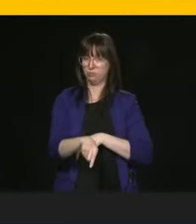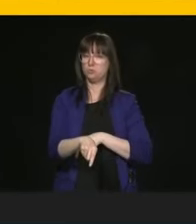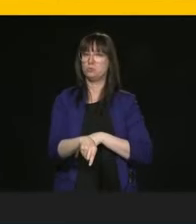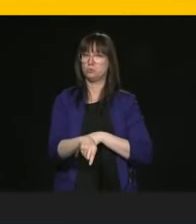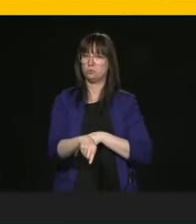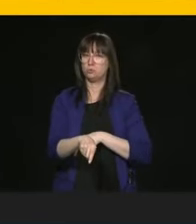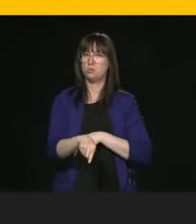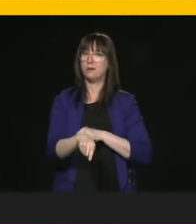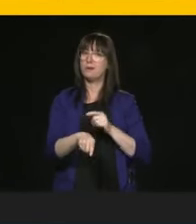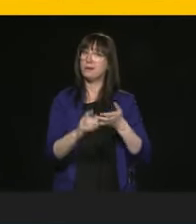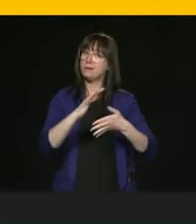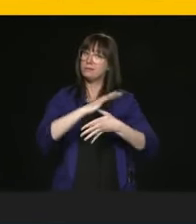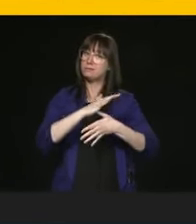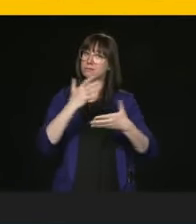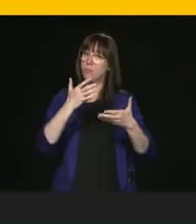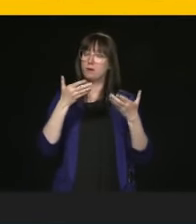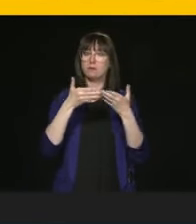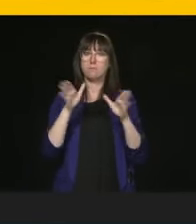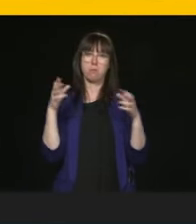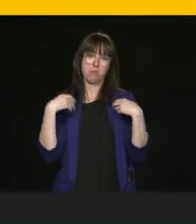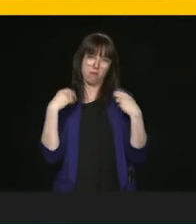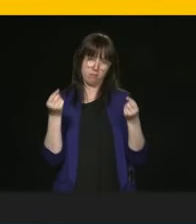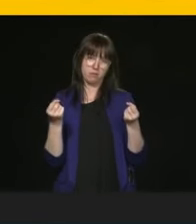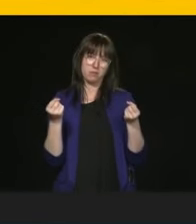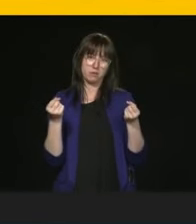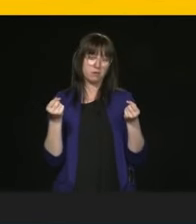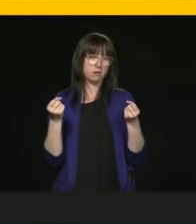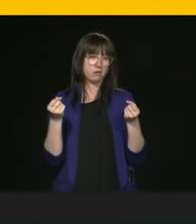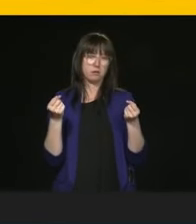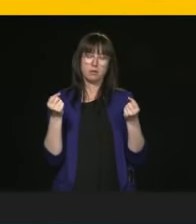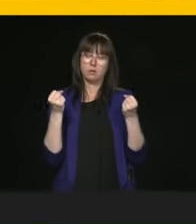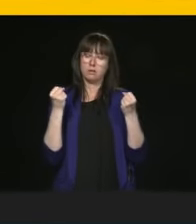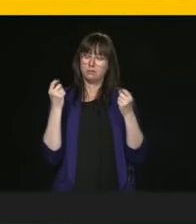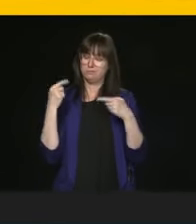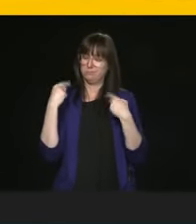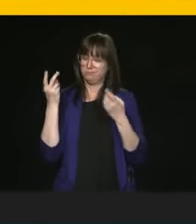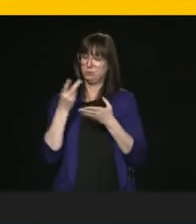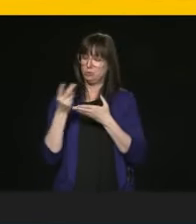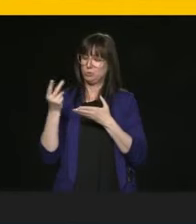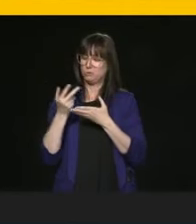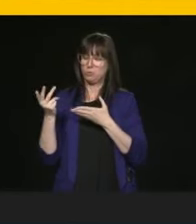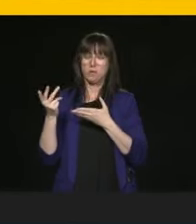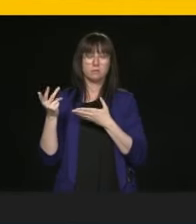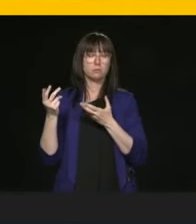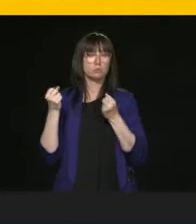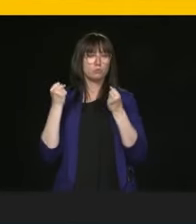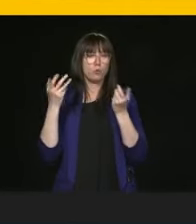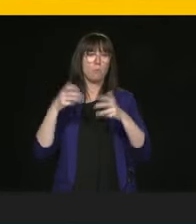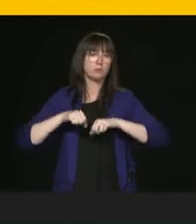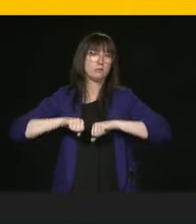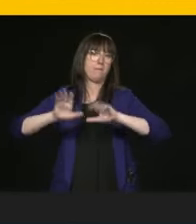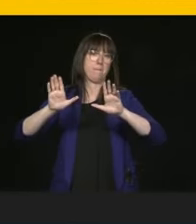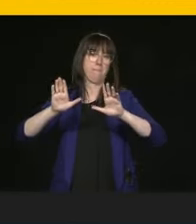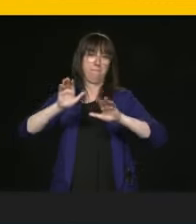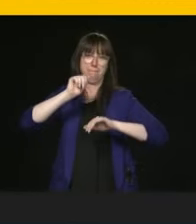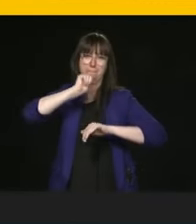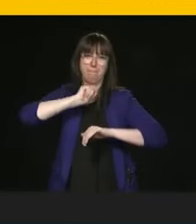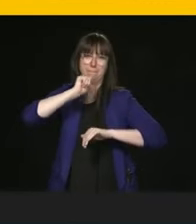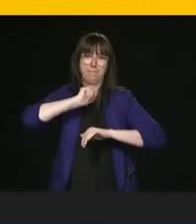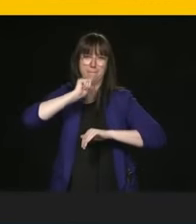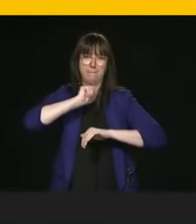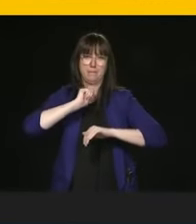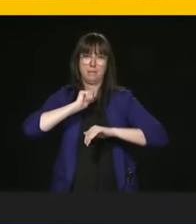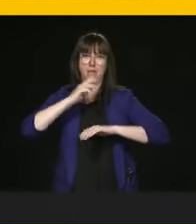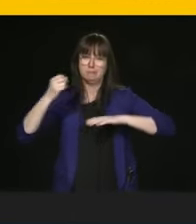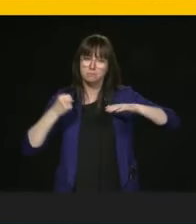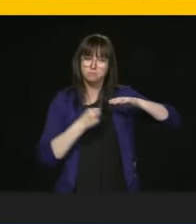made major sacrifices these past few weeks. We have been isolated. We have felt anxious, and we have